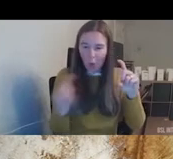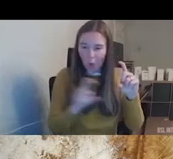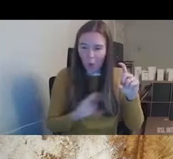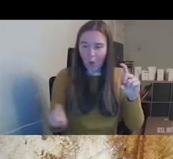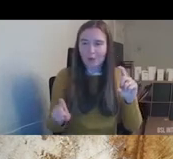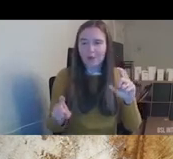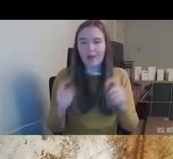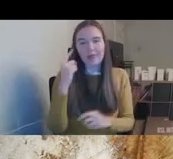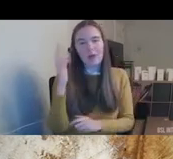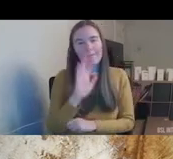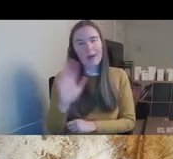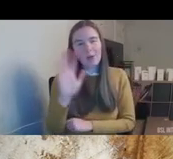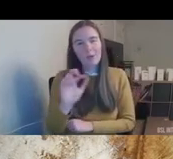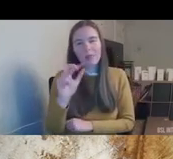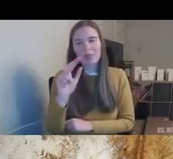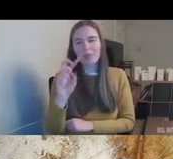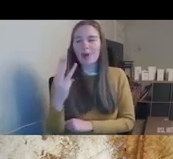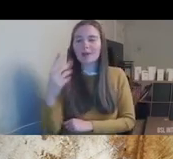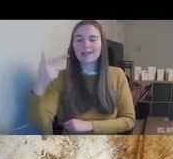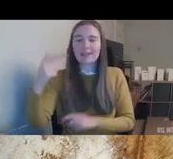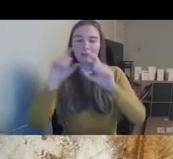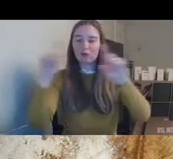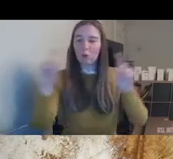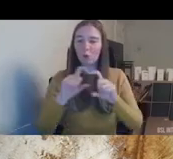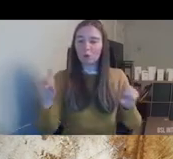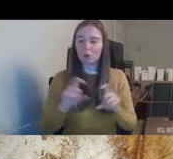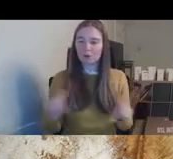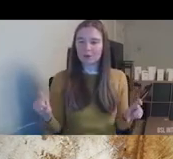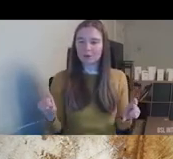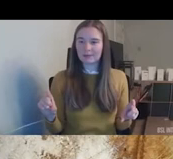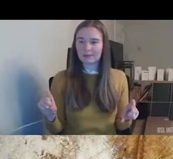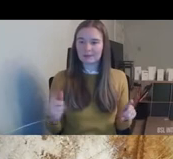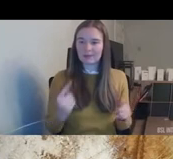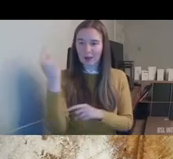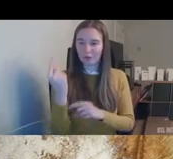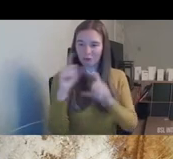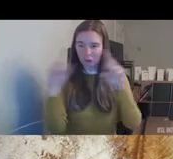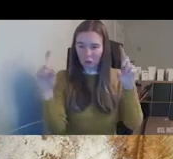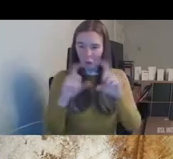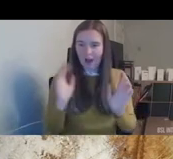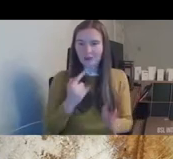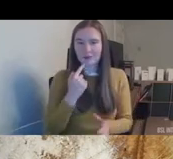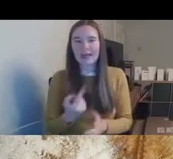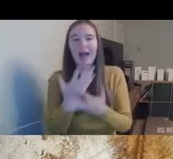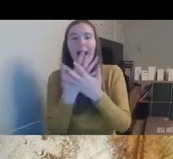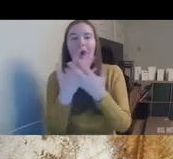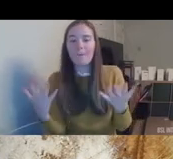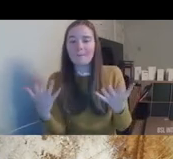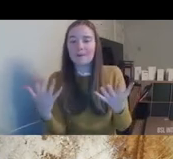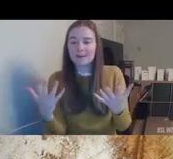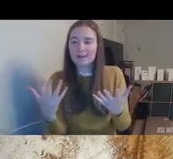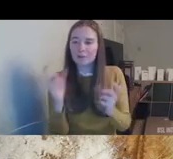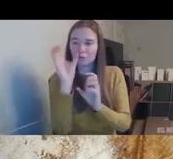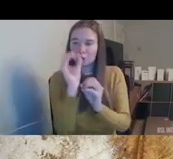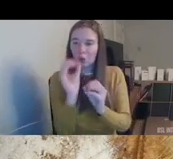rows of stone. And on each row, you had to tell the engineer, hang these stones. It weighs this